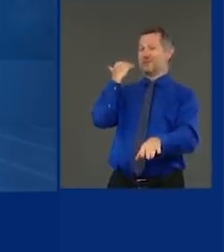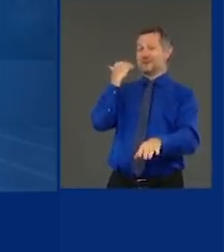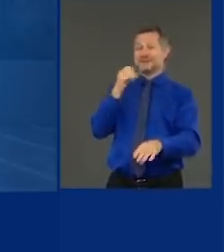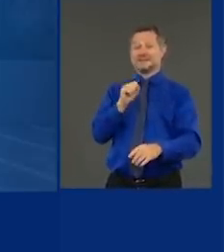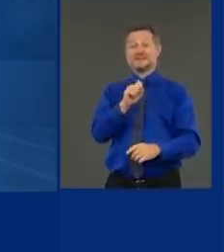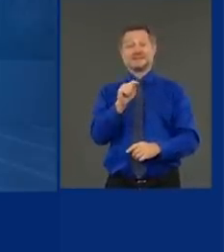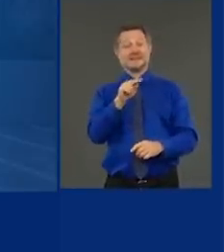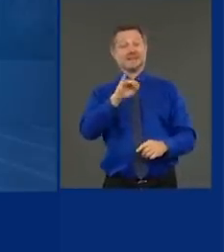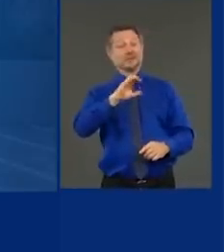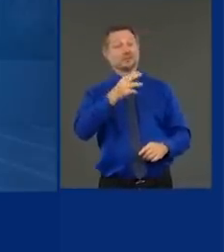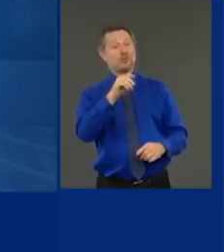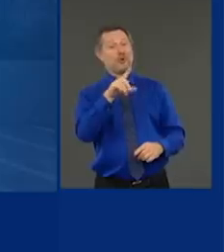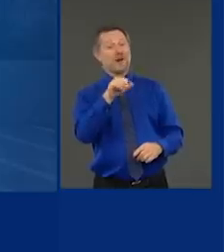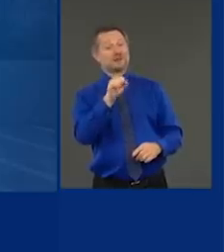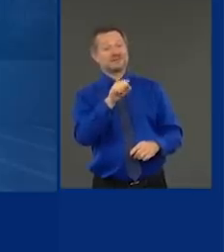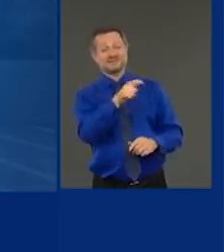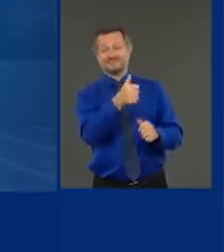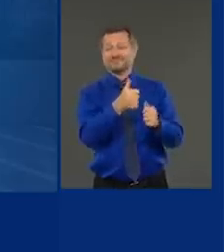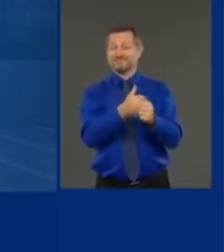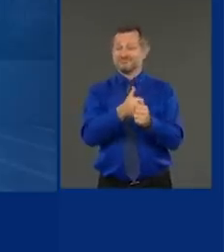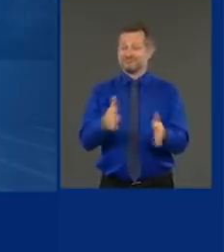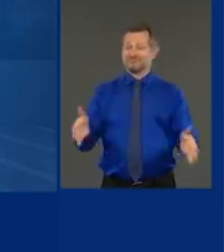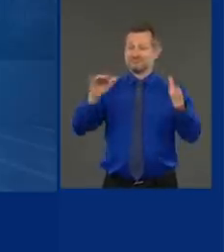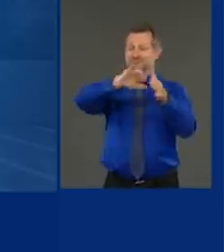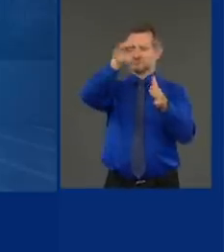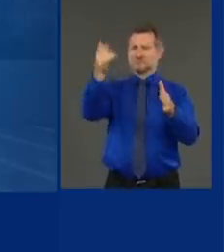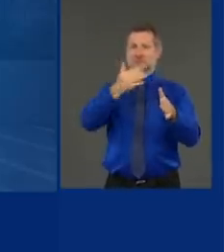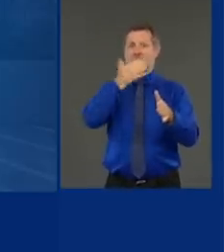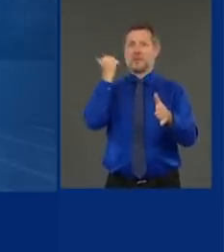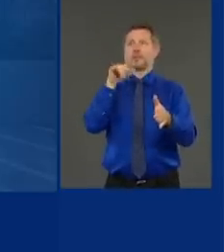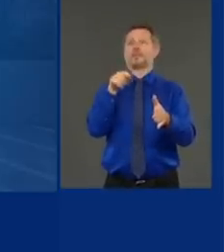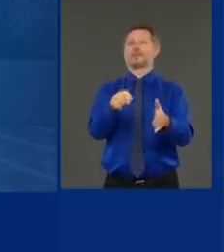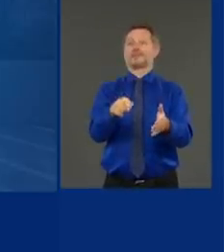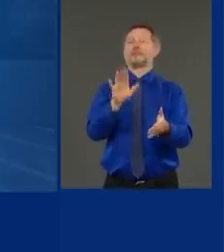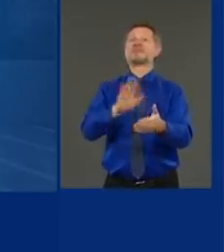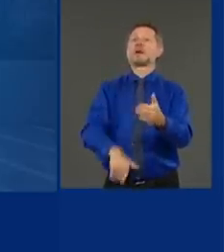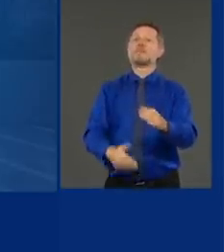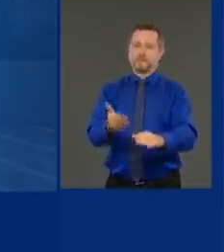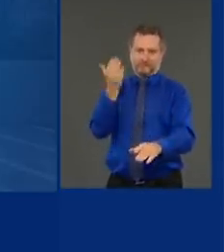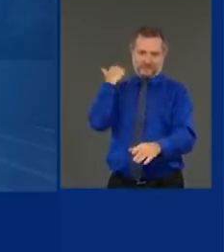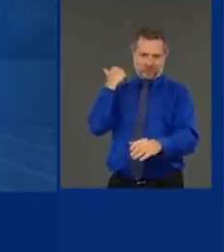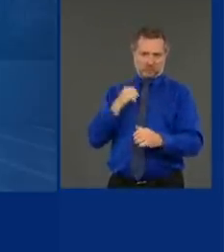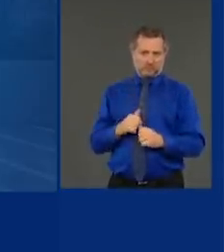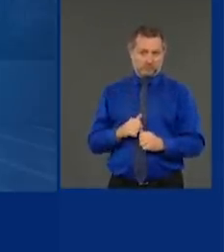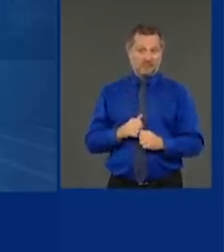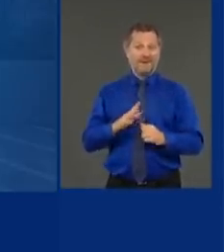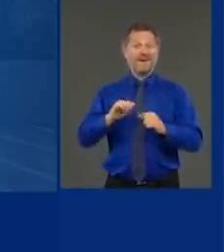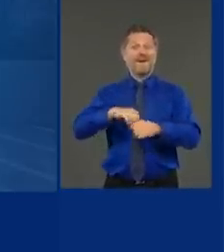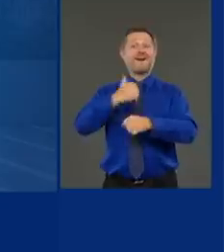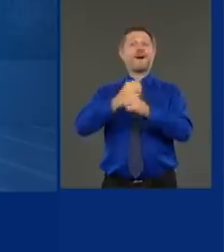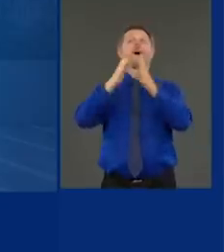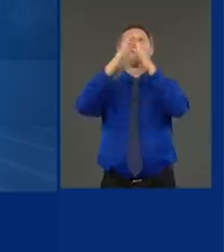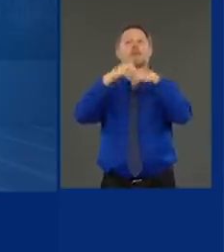better than the church that was there before. We didn't just rebuild St. Nicholas. This is